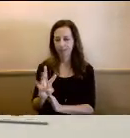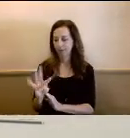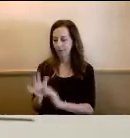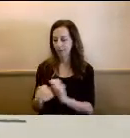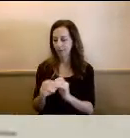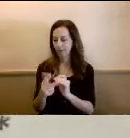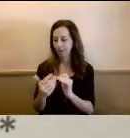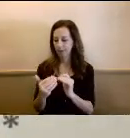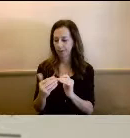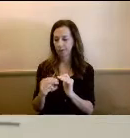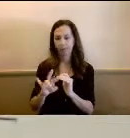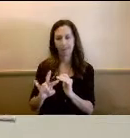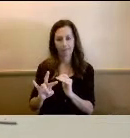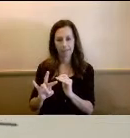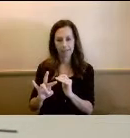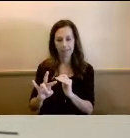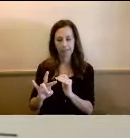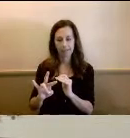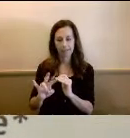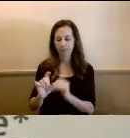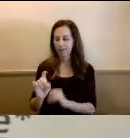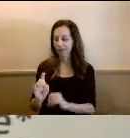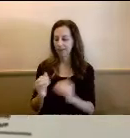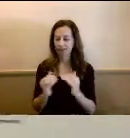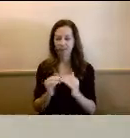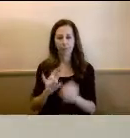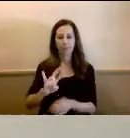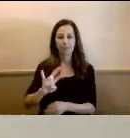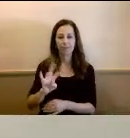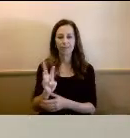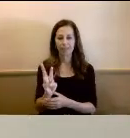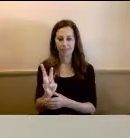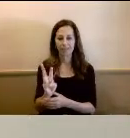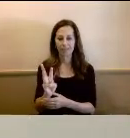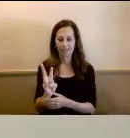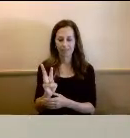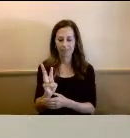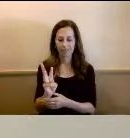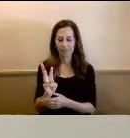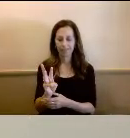and 4 plus 3 is 7, so x equals 76.